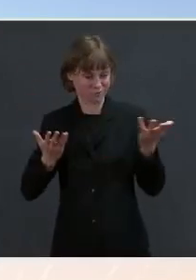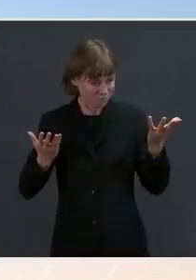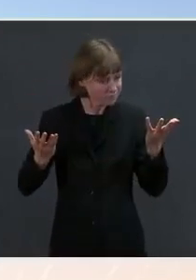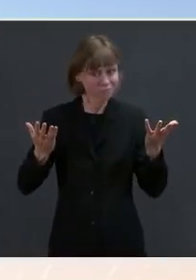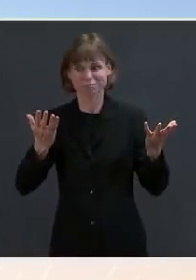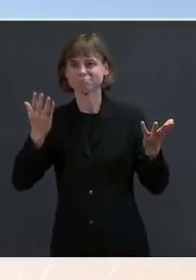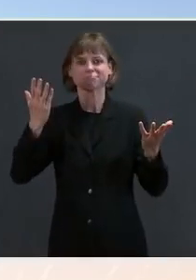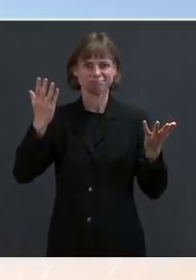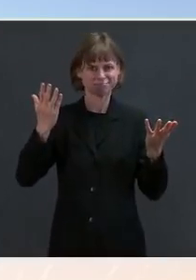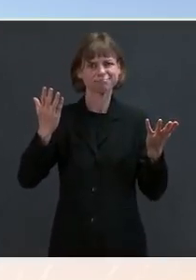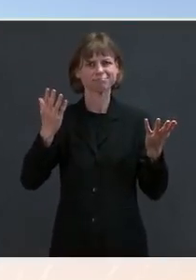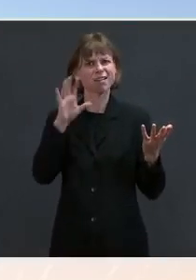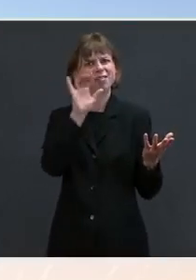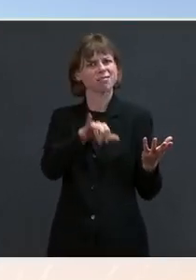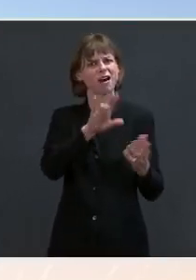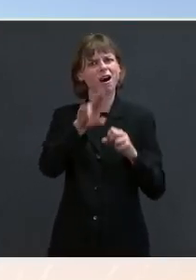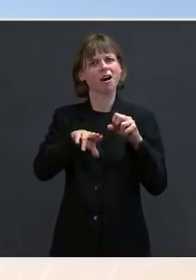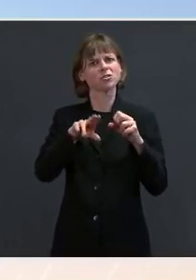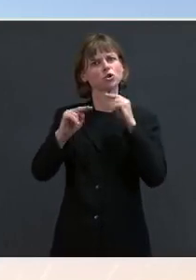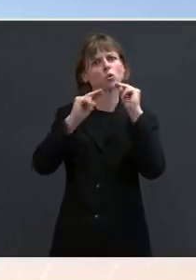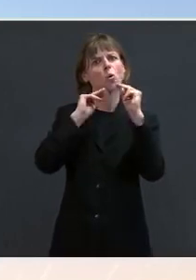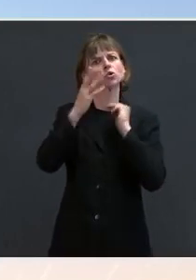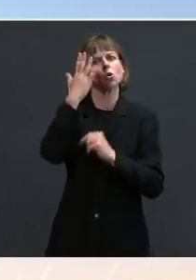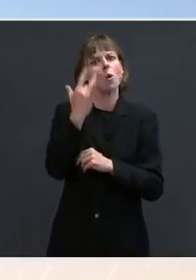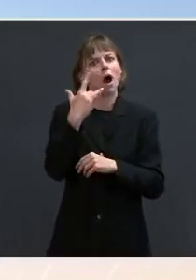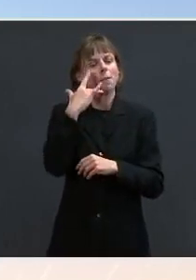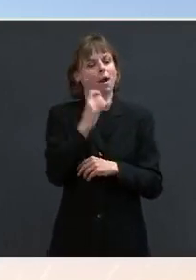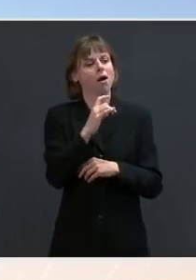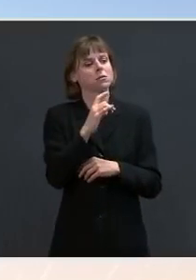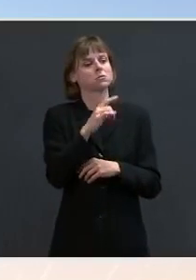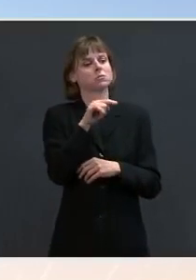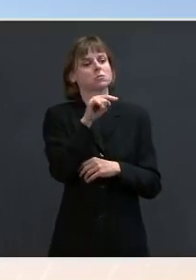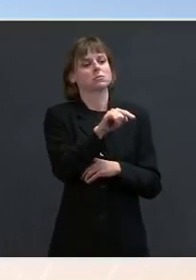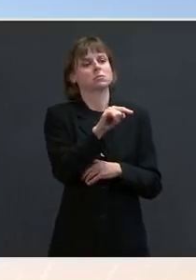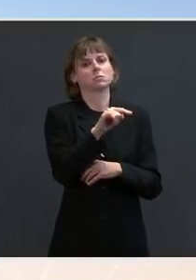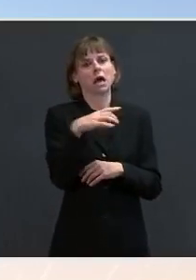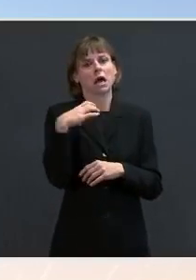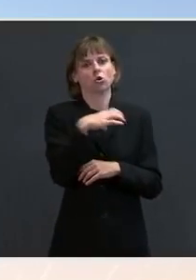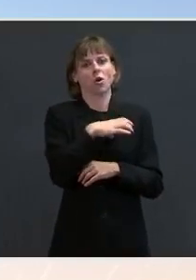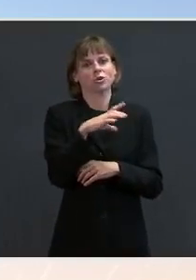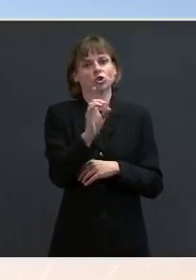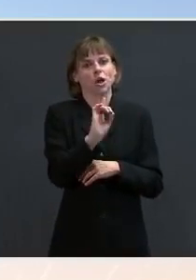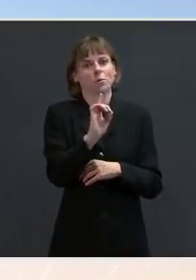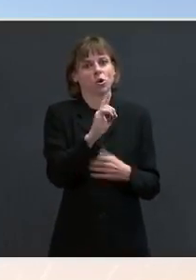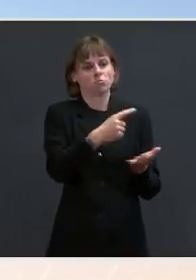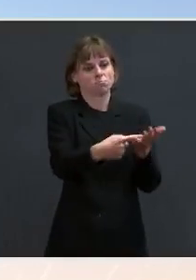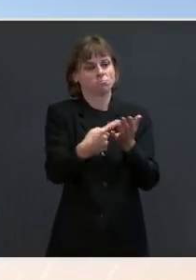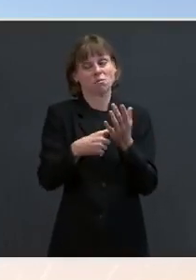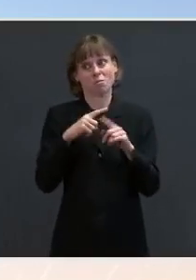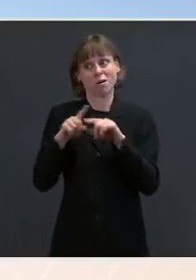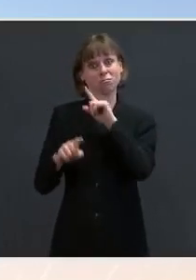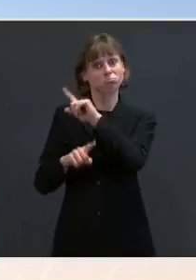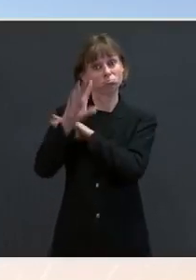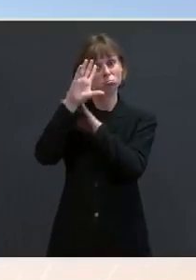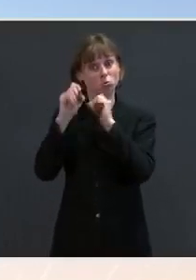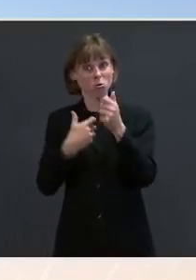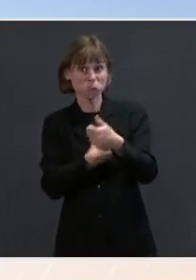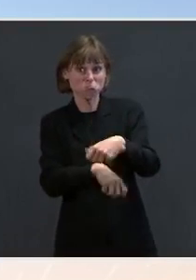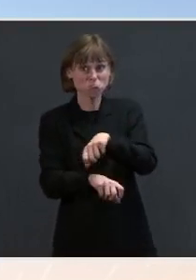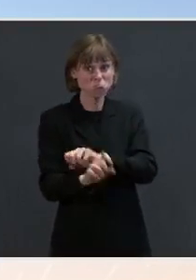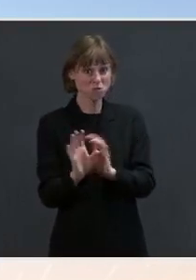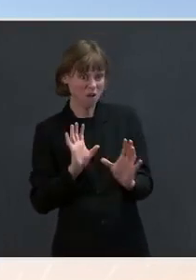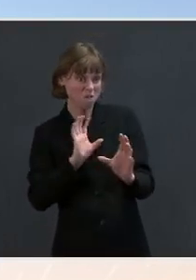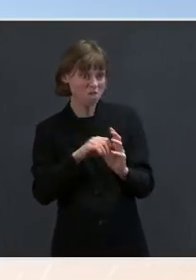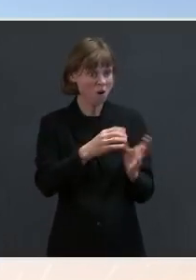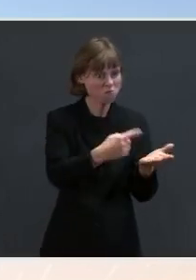negotiations primarily through Democrats in Congress with each other, but he's a part of, he rolls up his sleeves, he gets involved in them too.